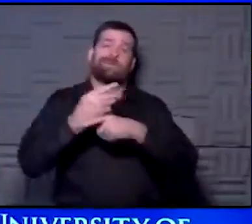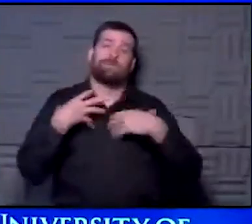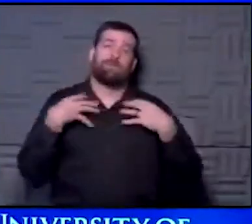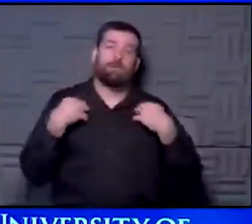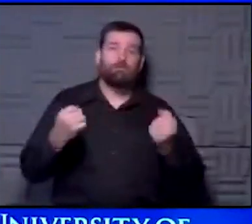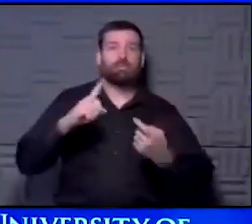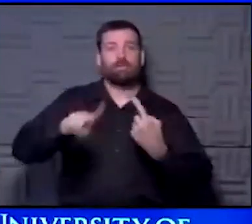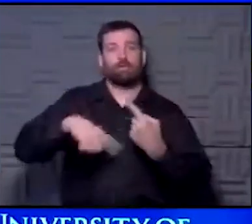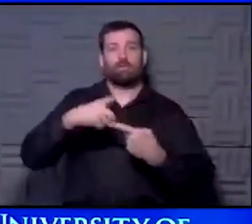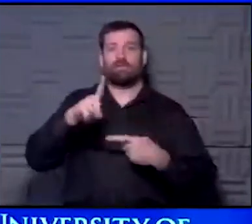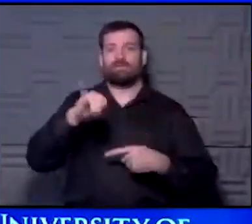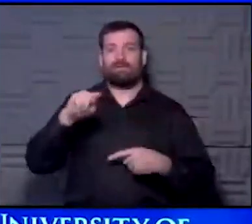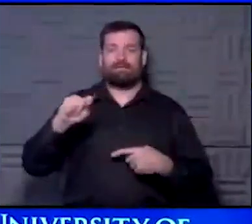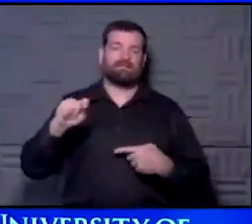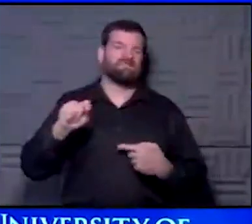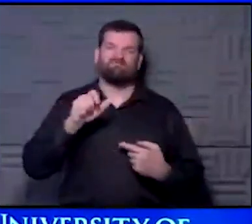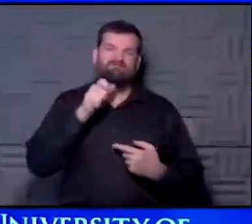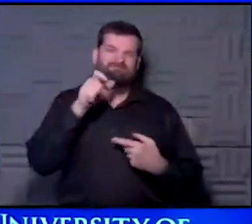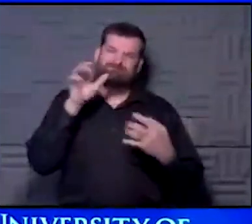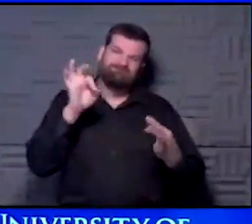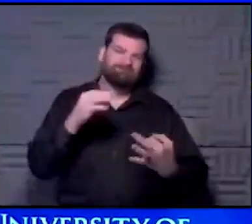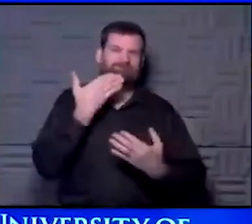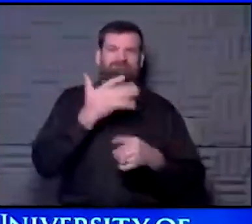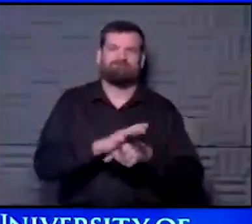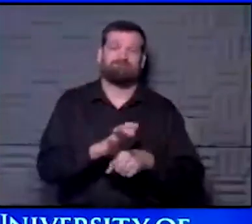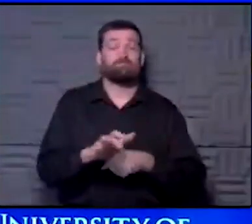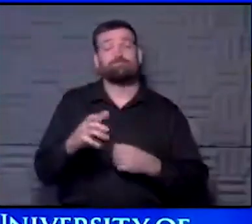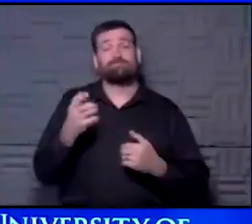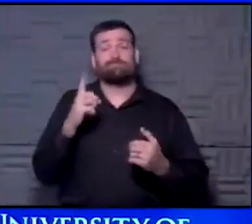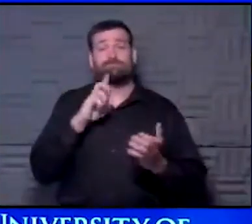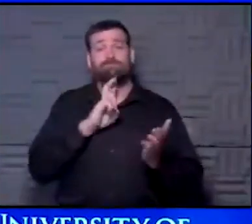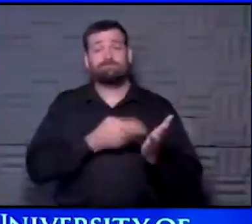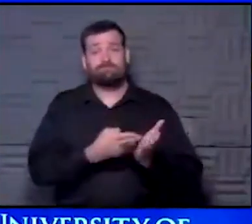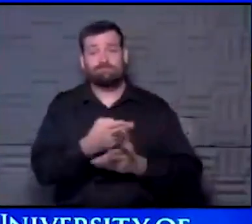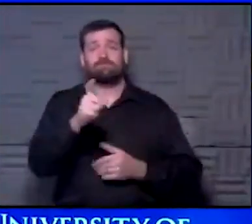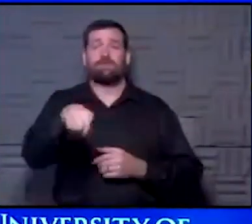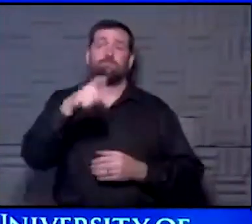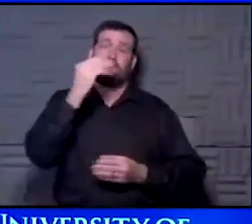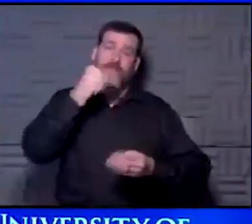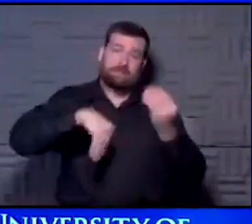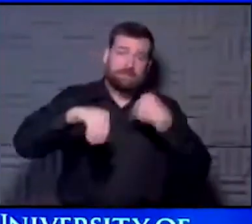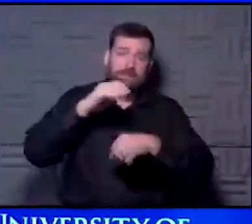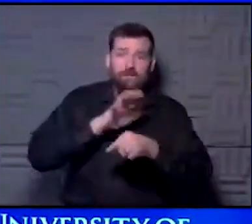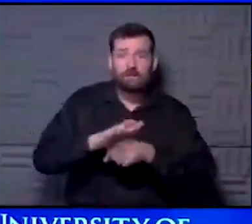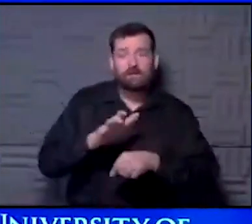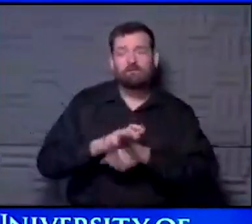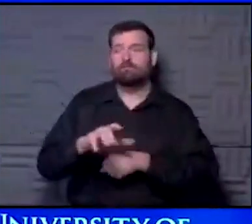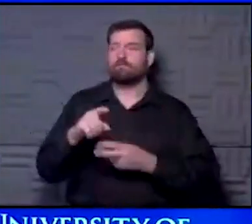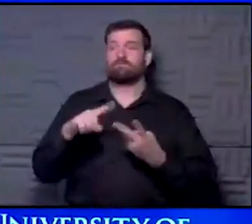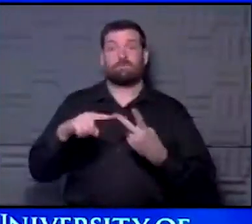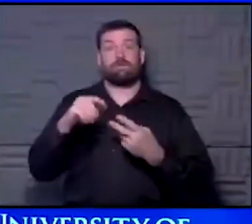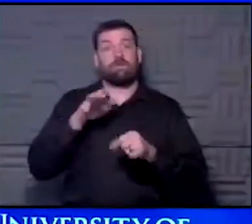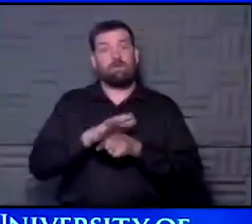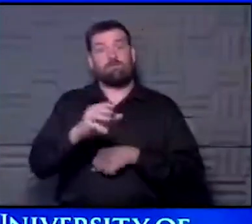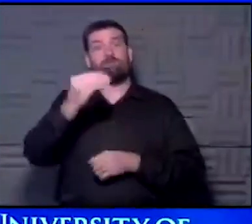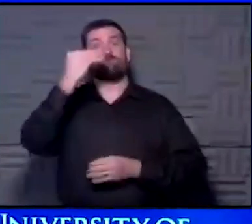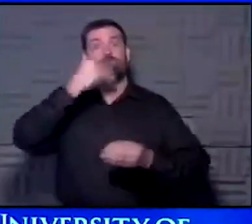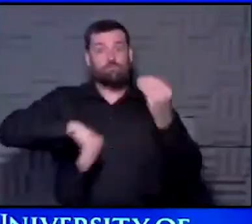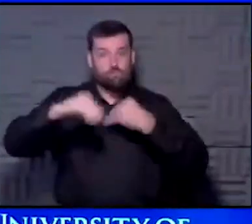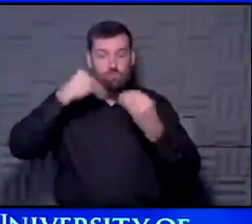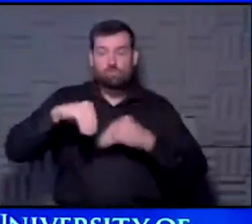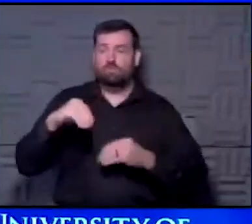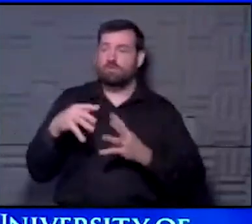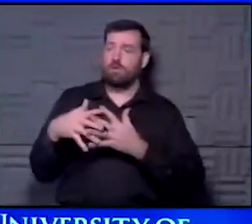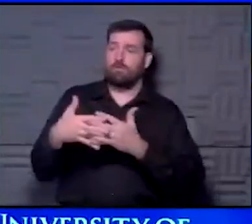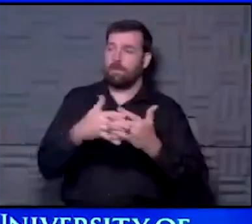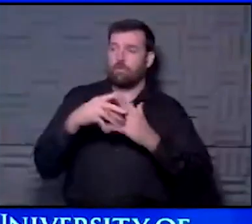when our diets are perhaps not what they should be, right? Because the reality is we ought to be eating enough and getting enough food sources. American